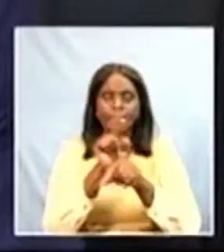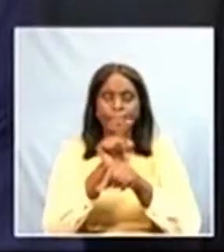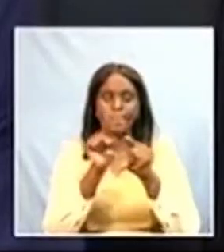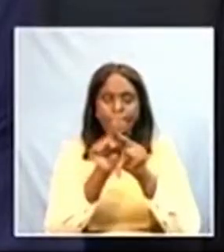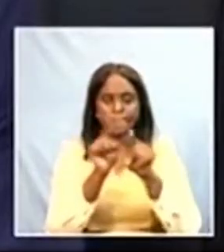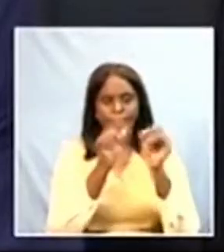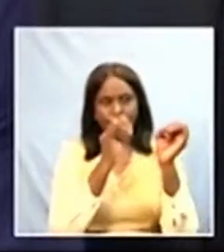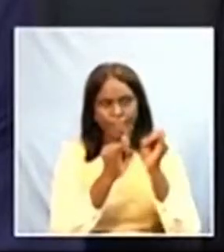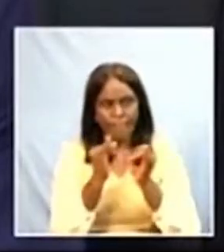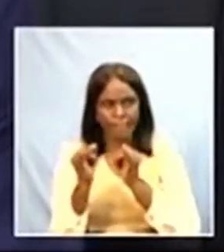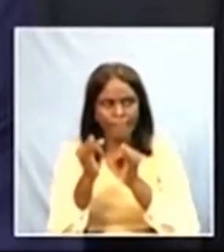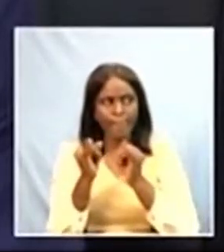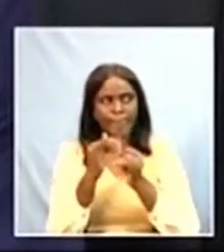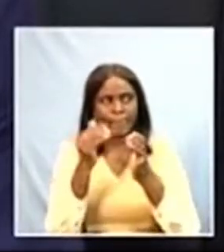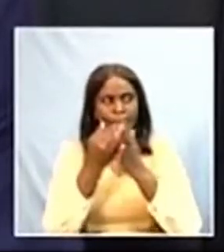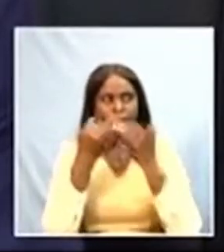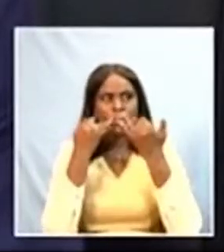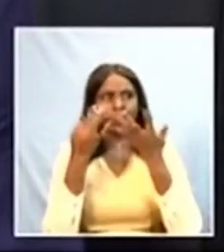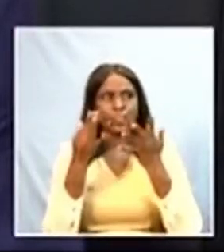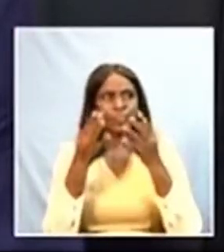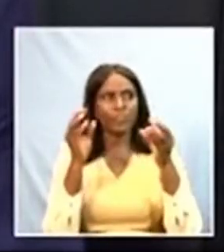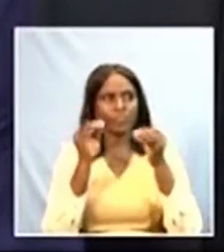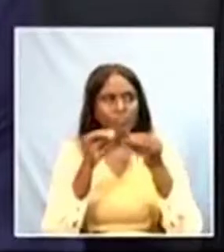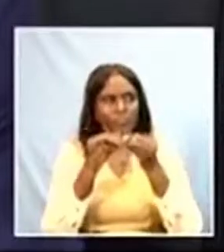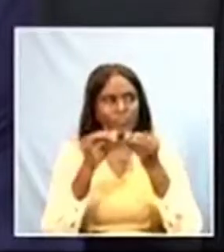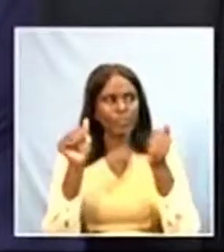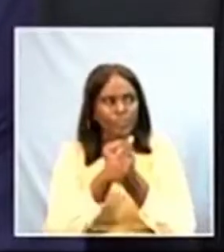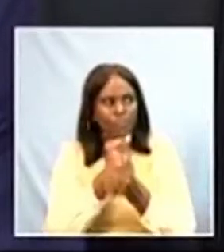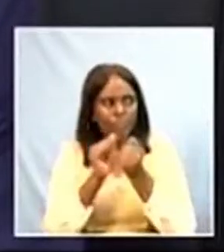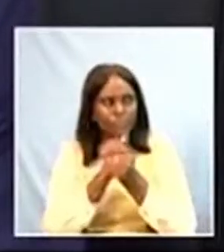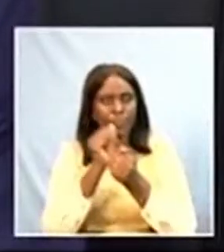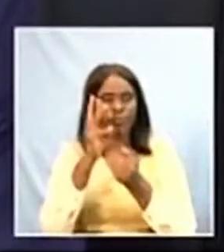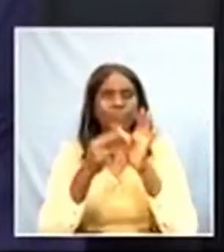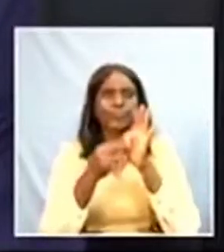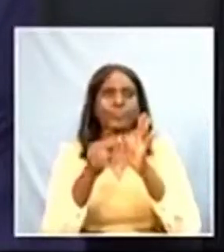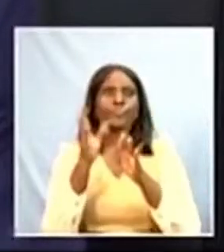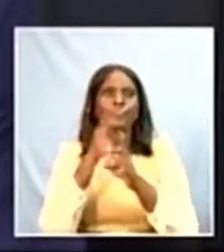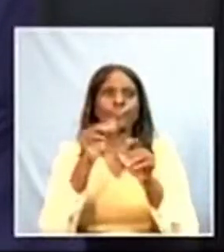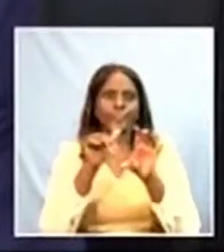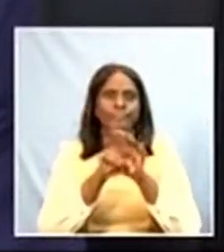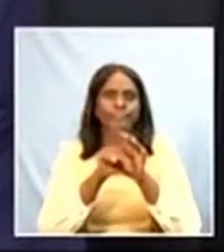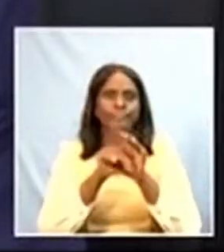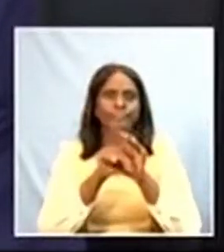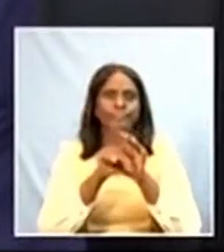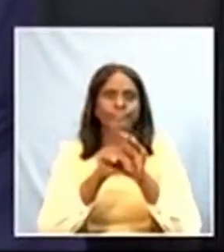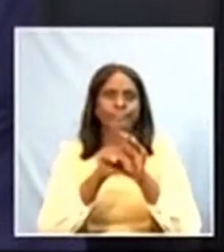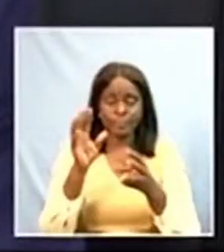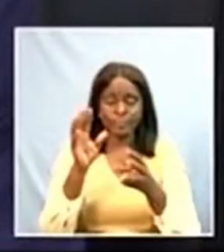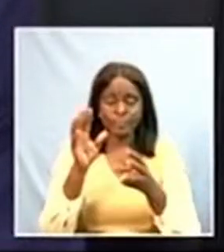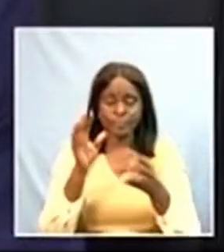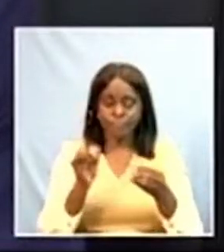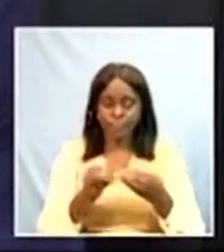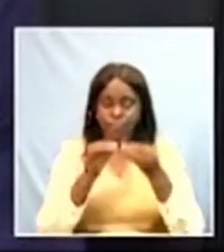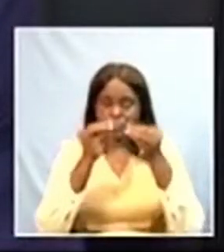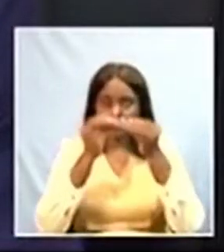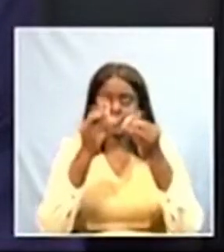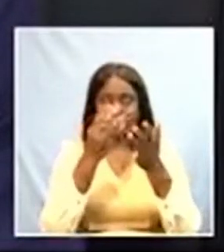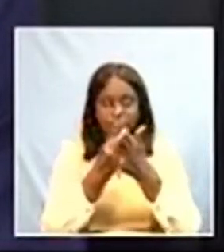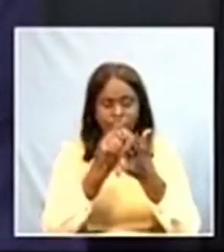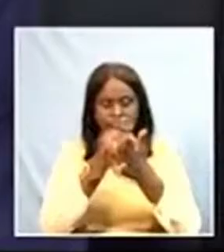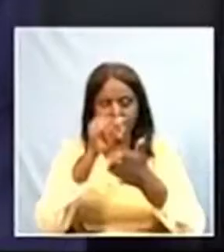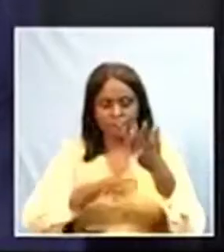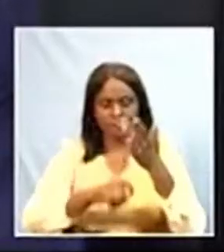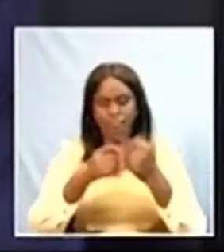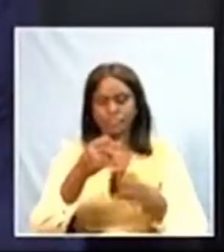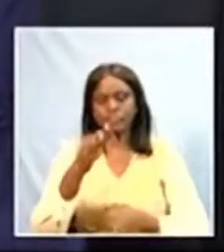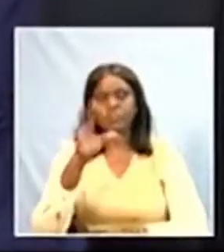your obligation, be informed that further damages will apply at 10% of the total contract sum at the cost of